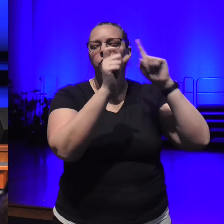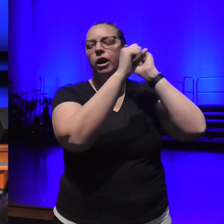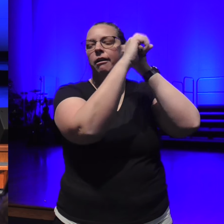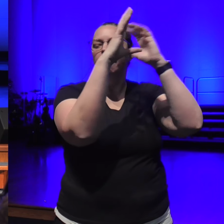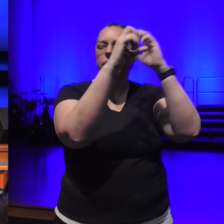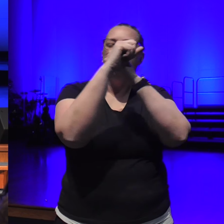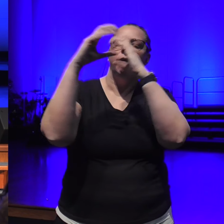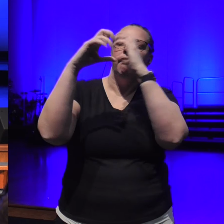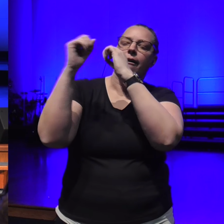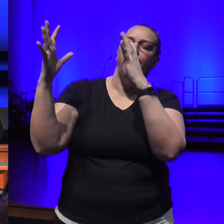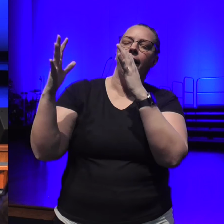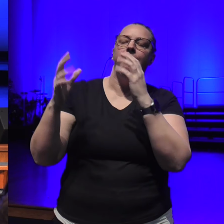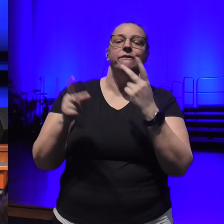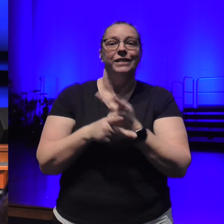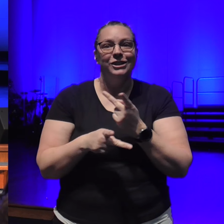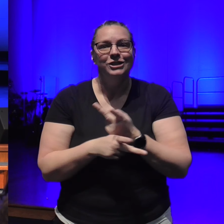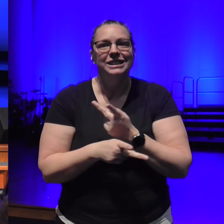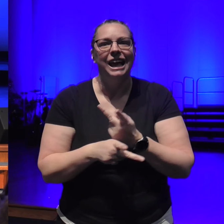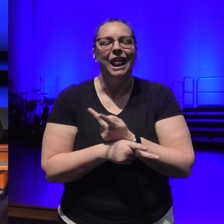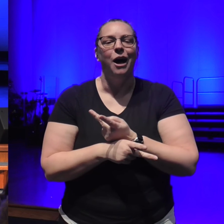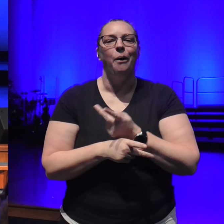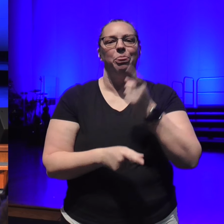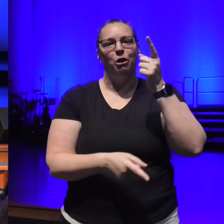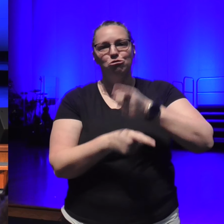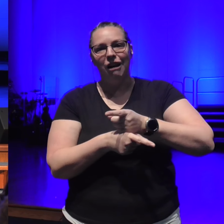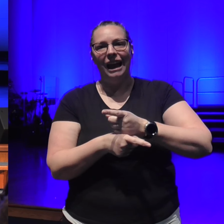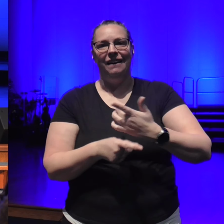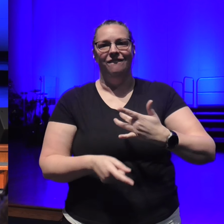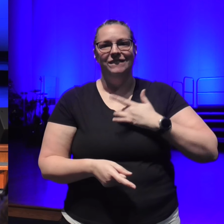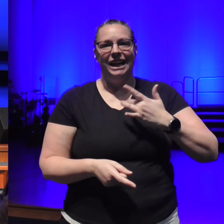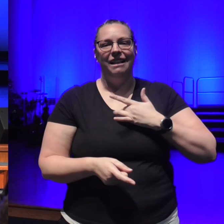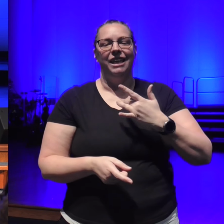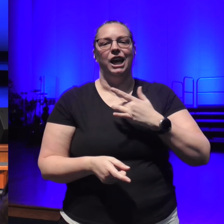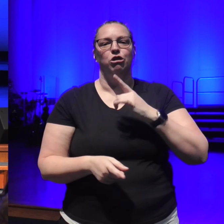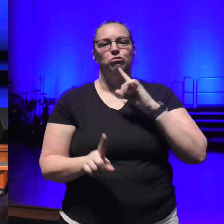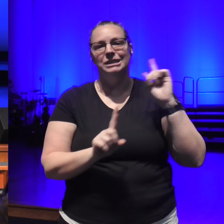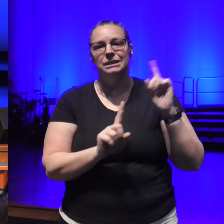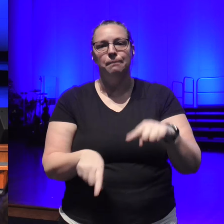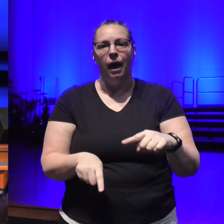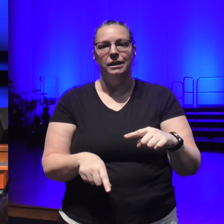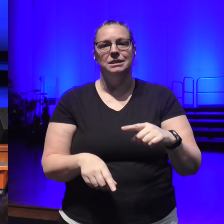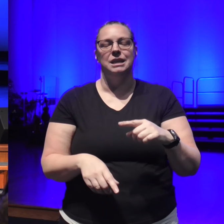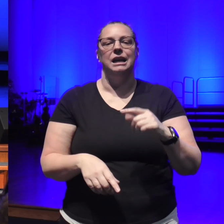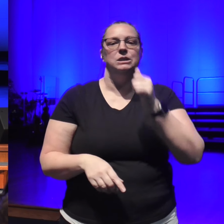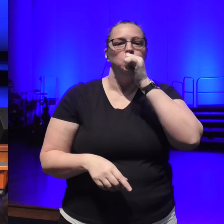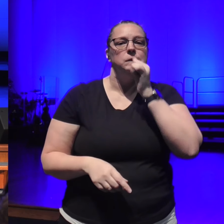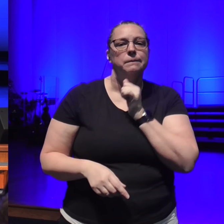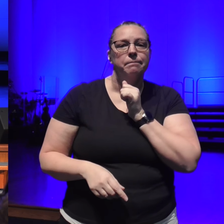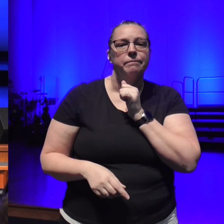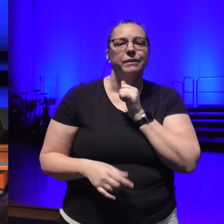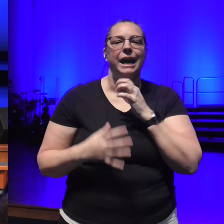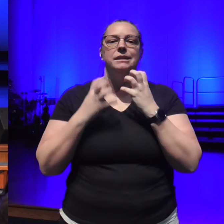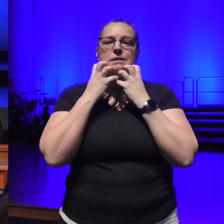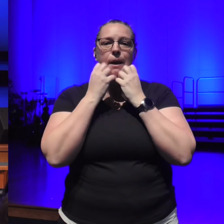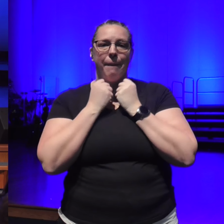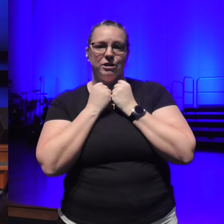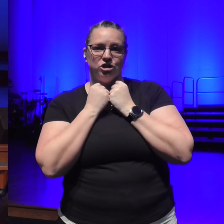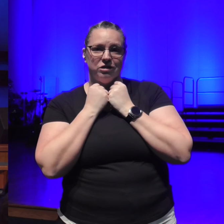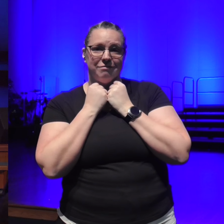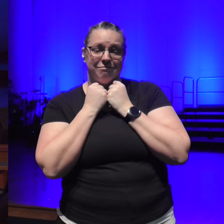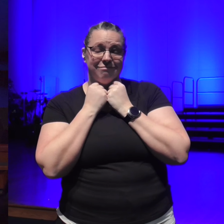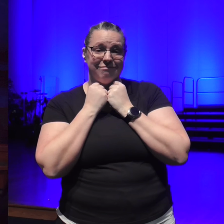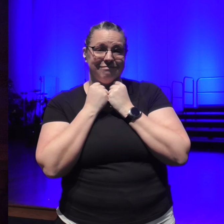he figures out what this feeling is. The correct feeling response to encountering suffering in the world. It's compassion.